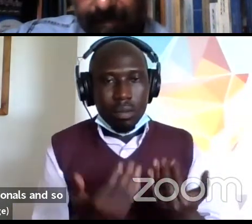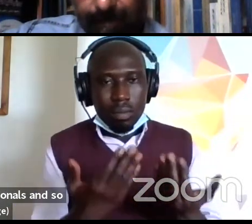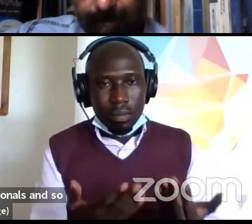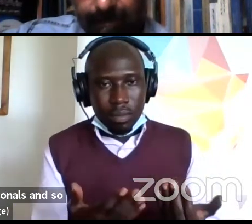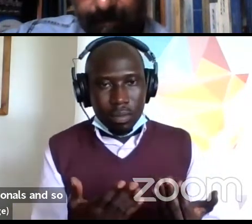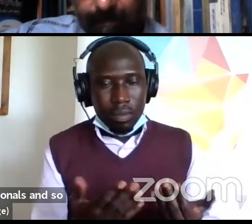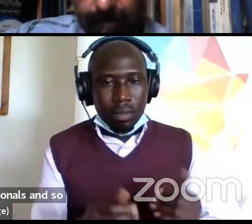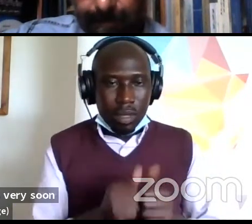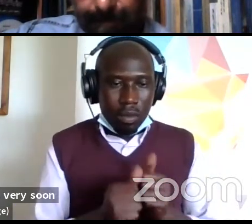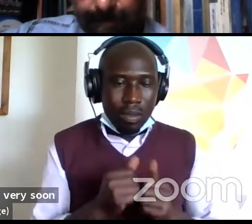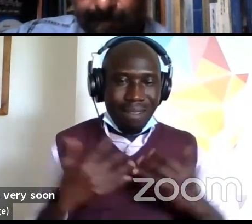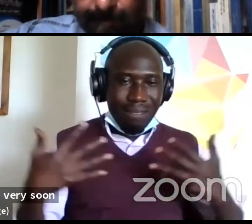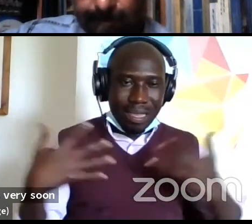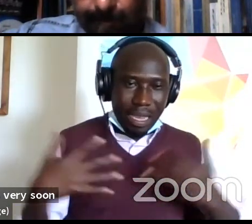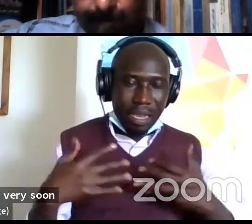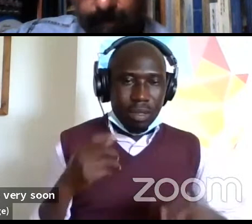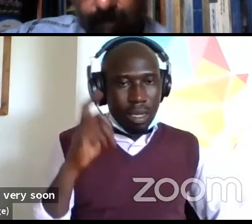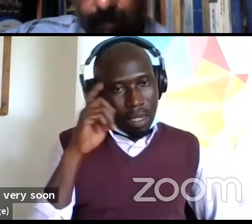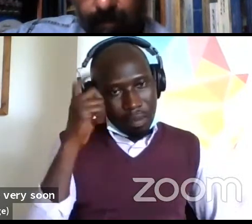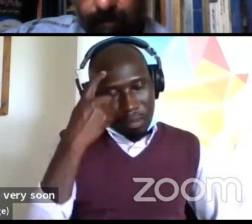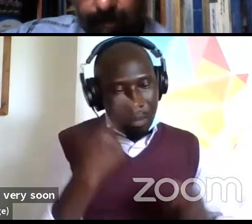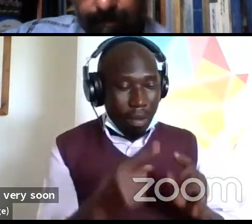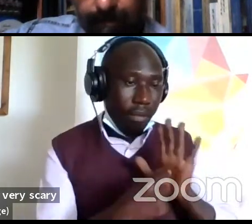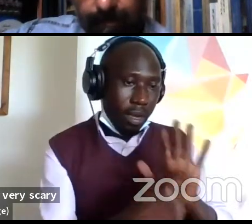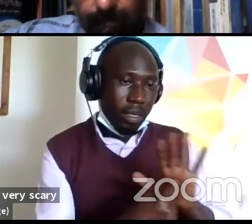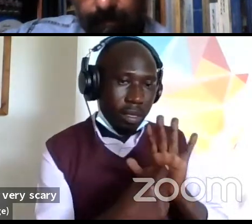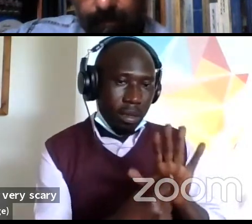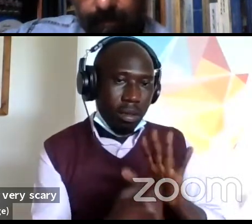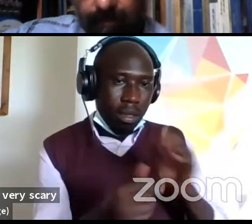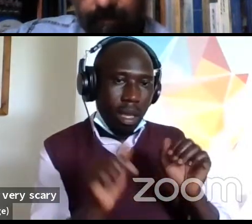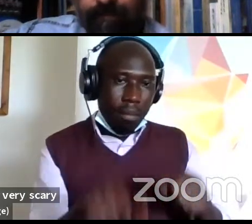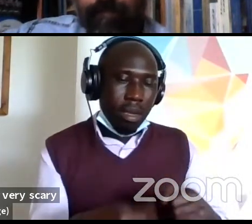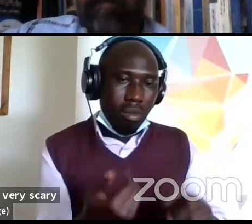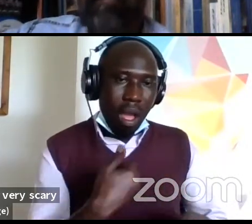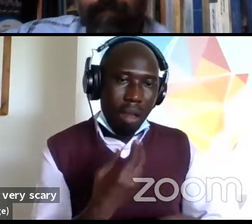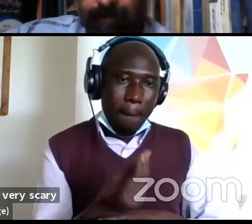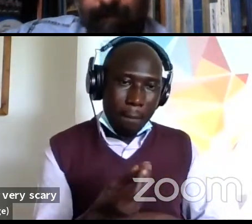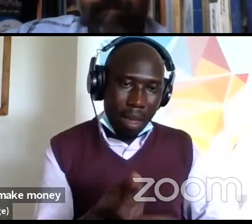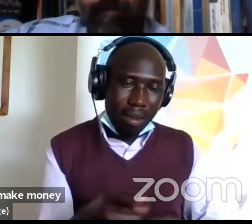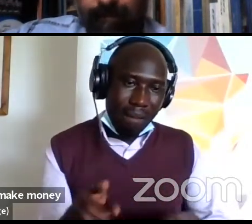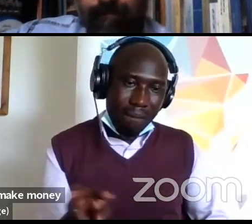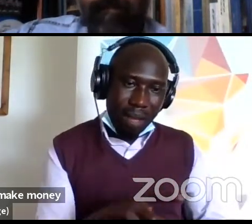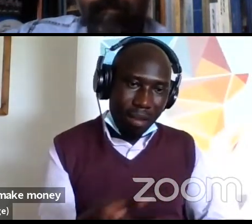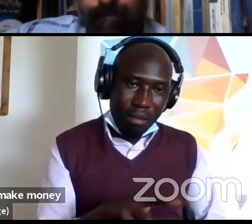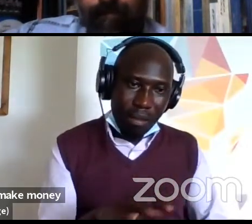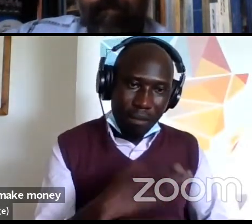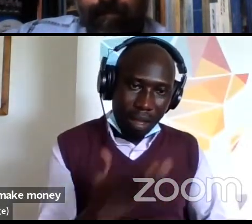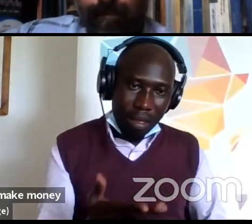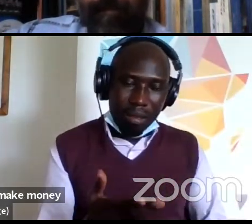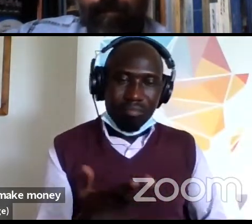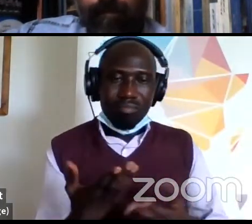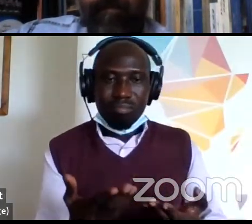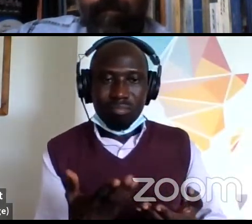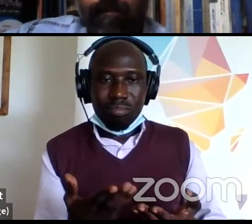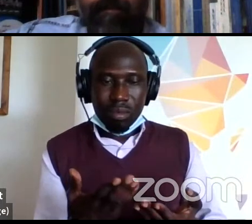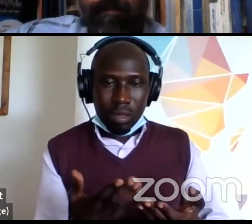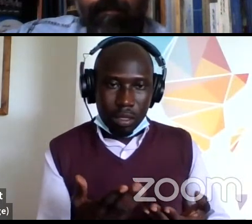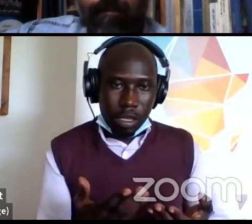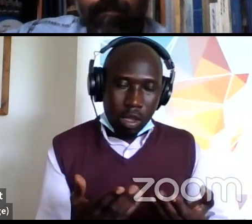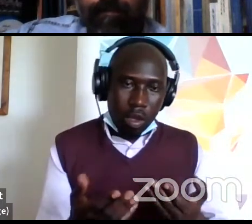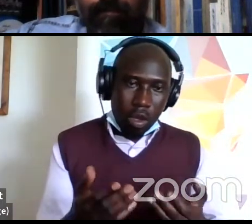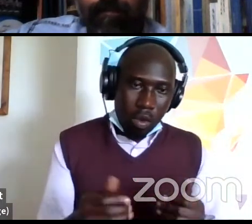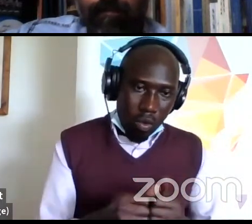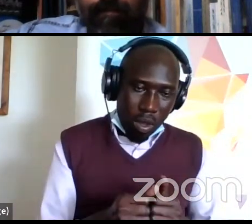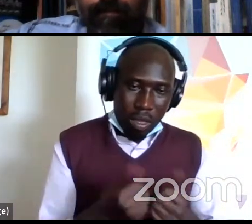which is very scary to them. But also, for example, the ability to make money, which has been kind of an aspect in TikTok, with women